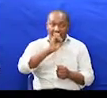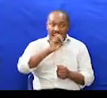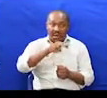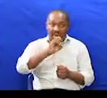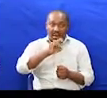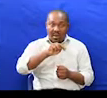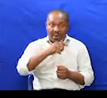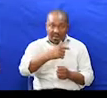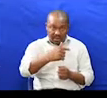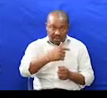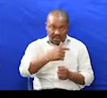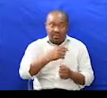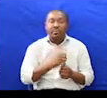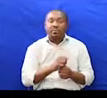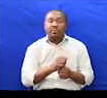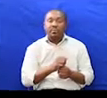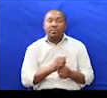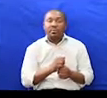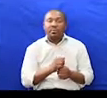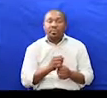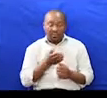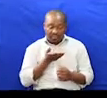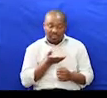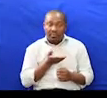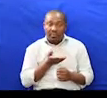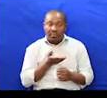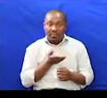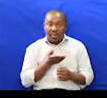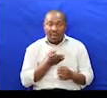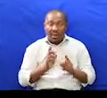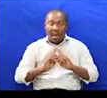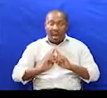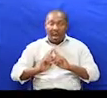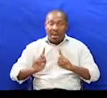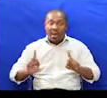atoms of different elements are differ